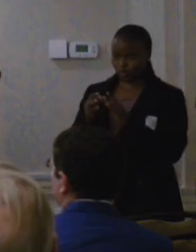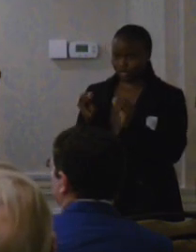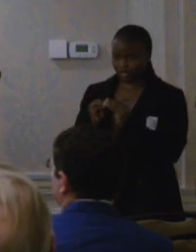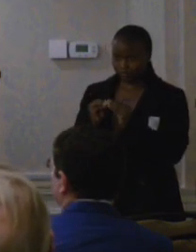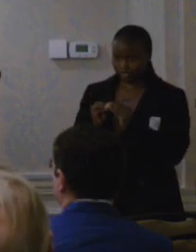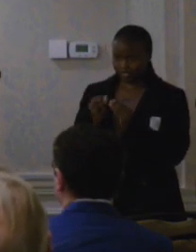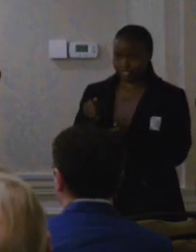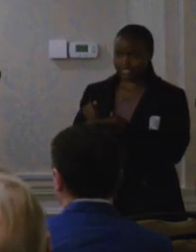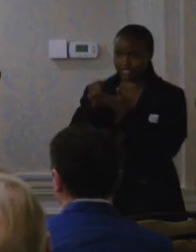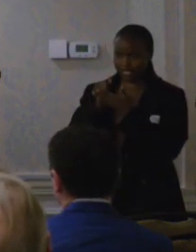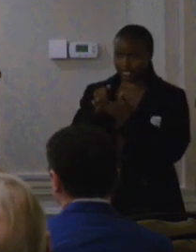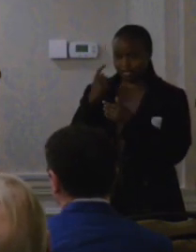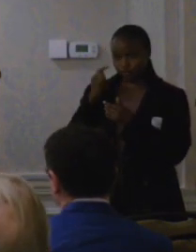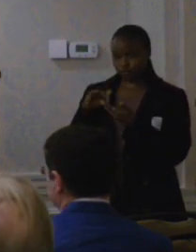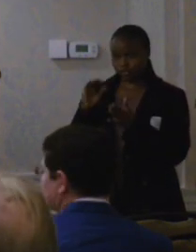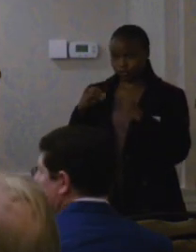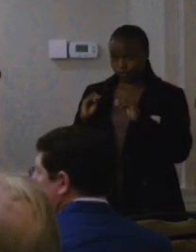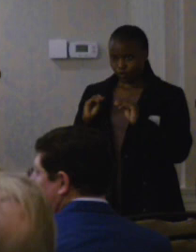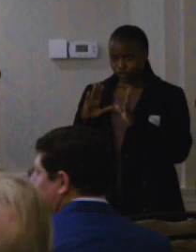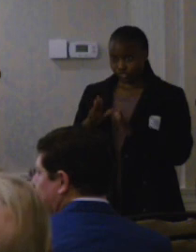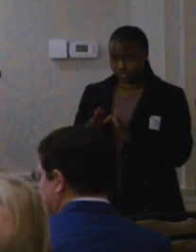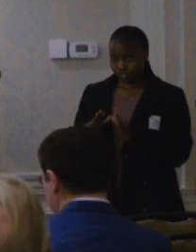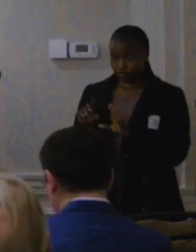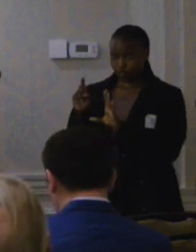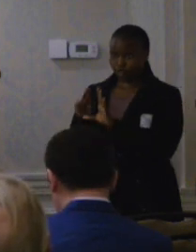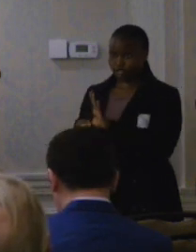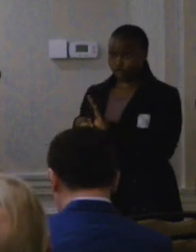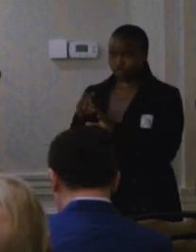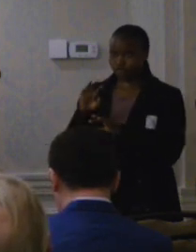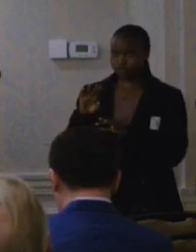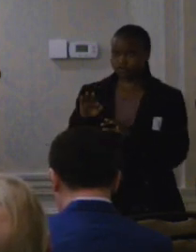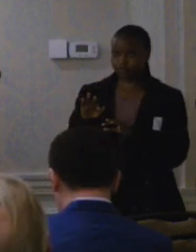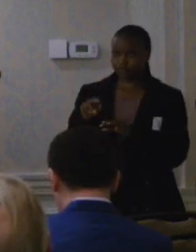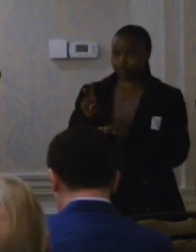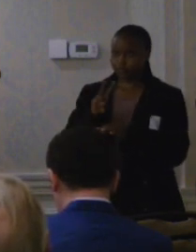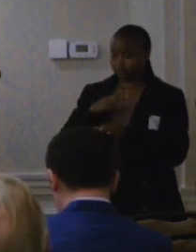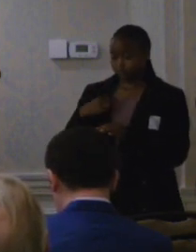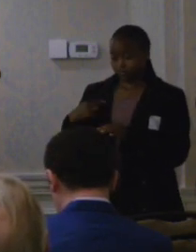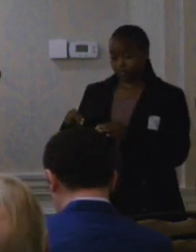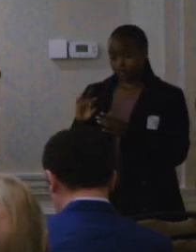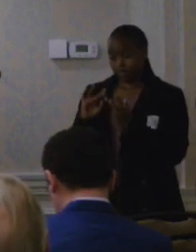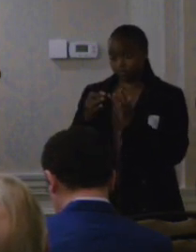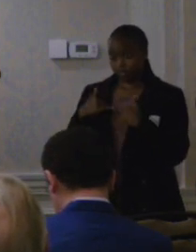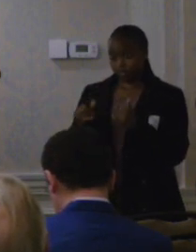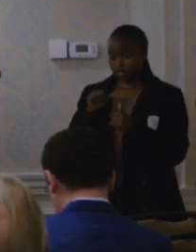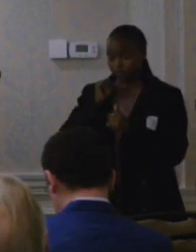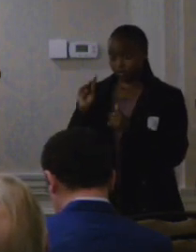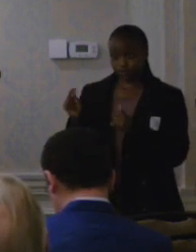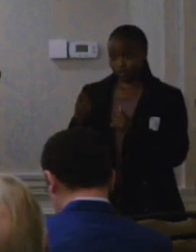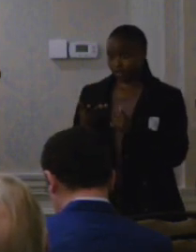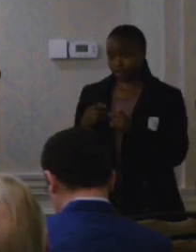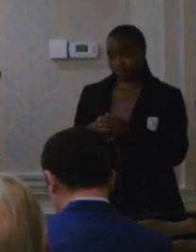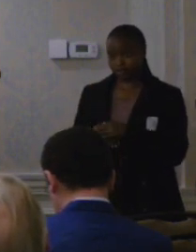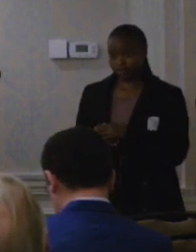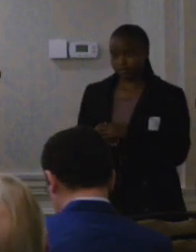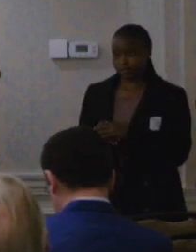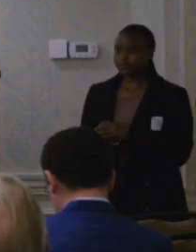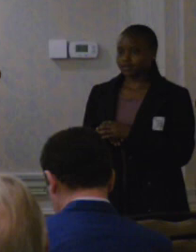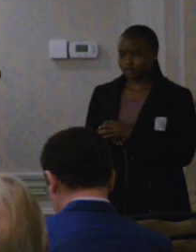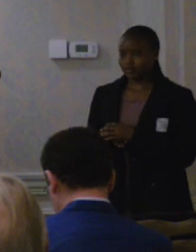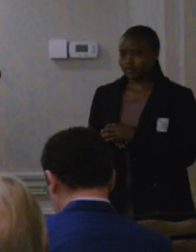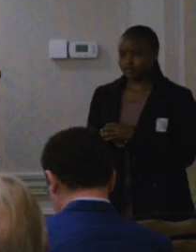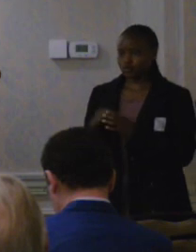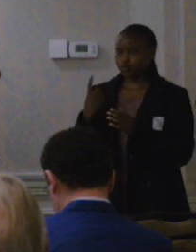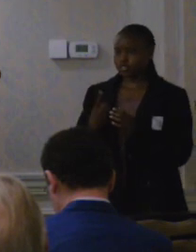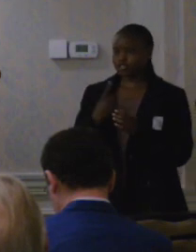blended CPD trajectory, it really requires about that how we have consider about the time, the workload, the